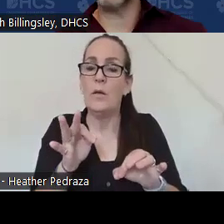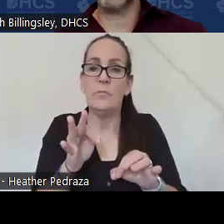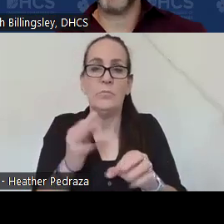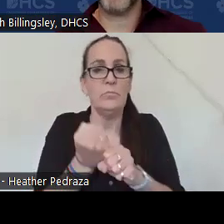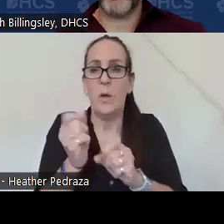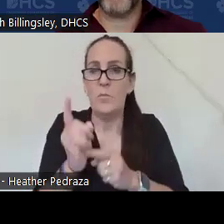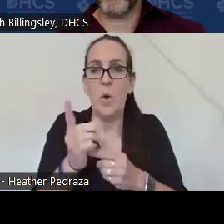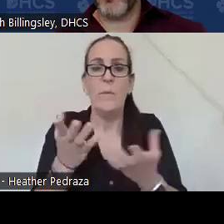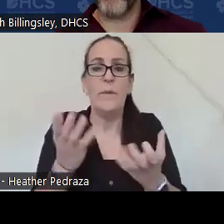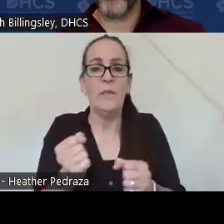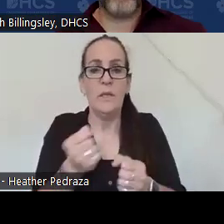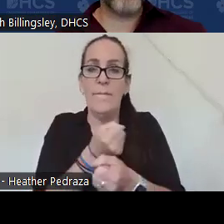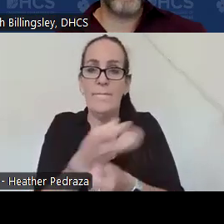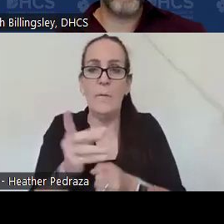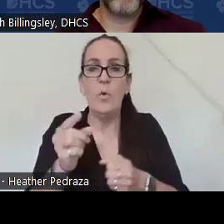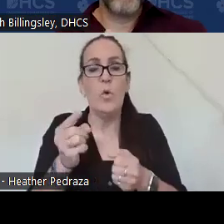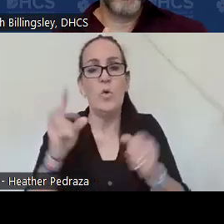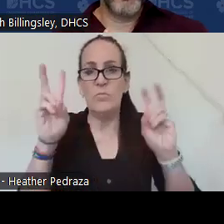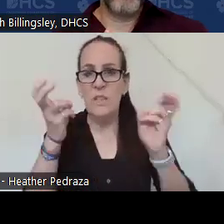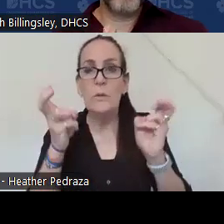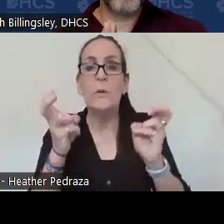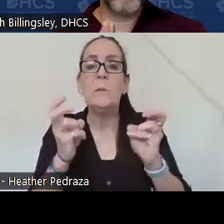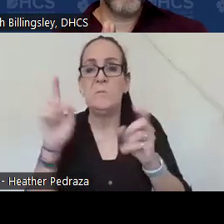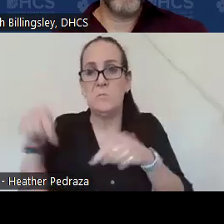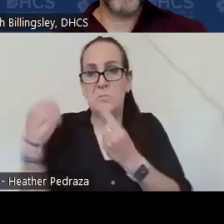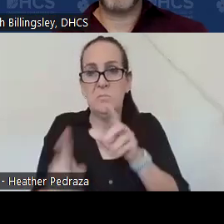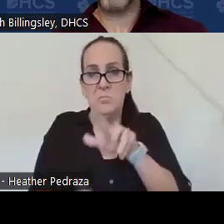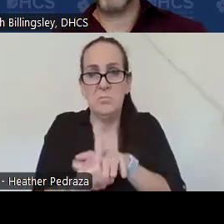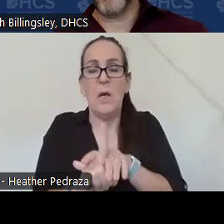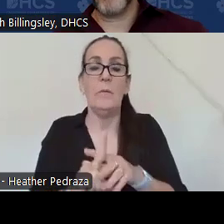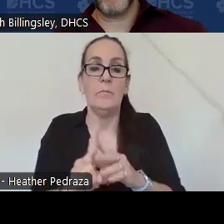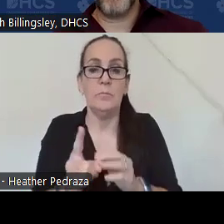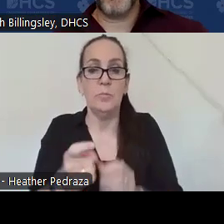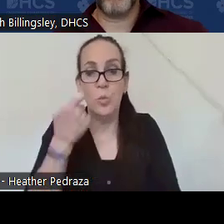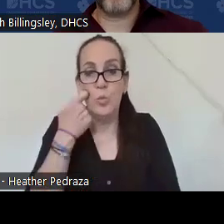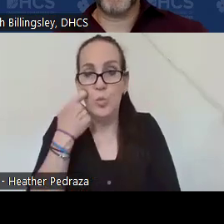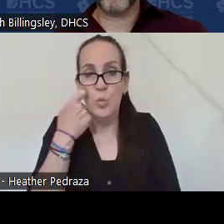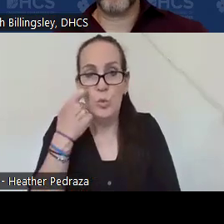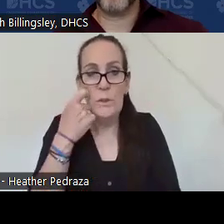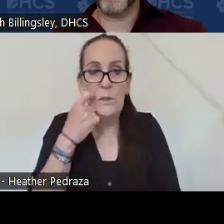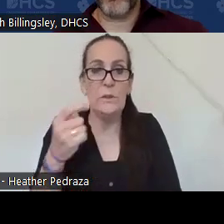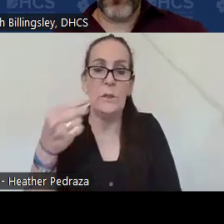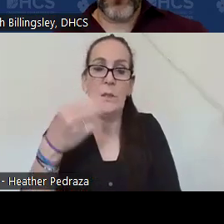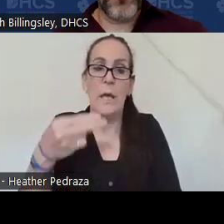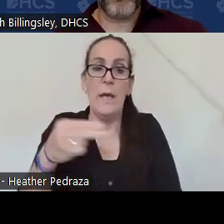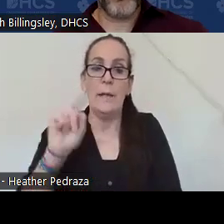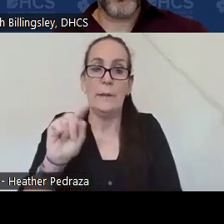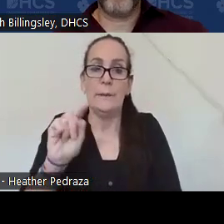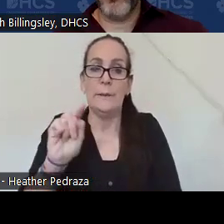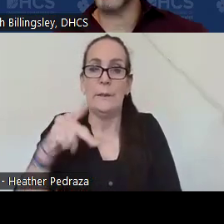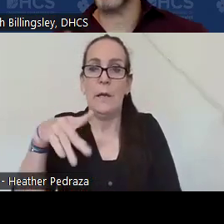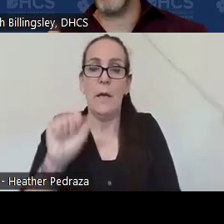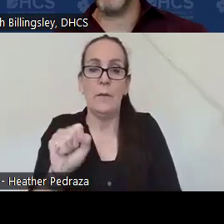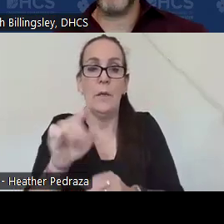flag a few cross-cutting items that have emerged in recent HCBS integration planning work group meetings. Work group members